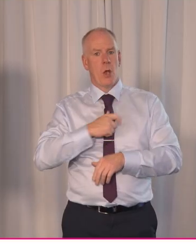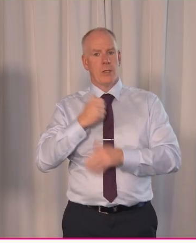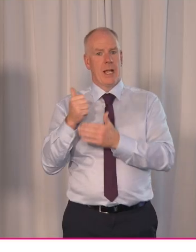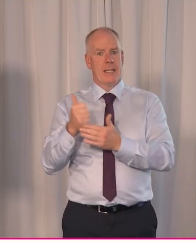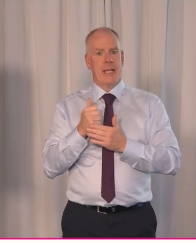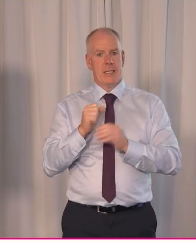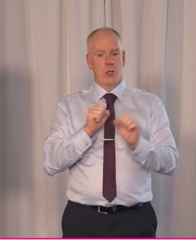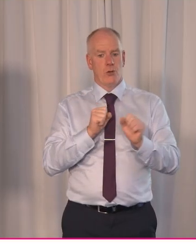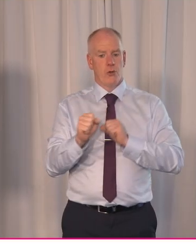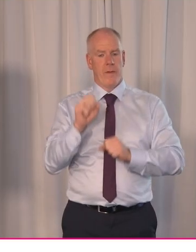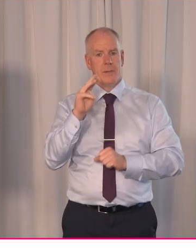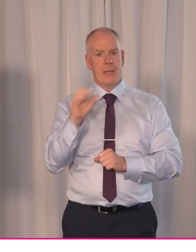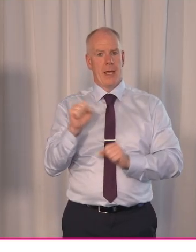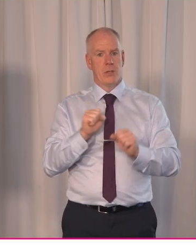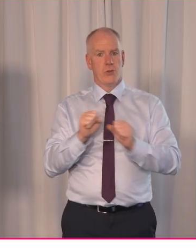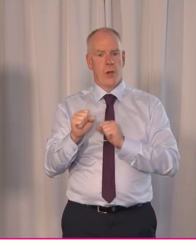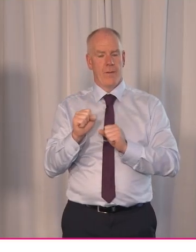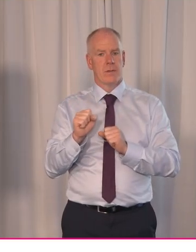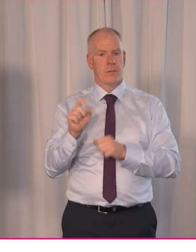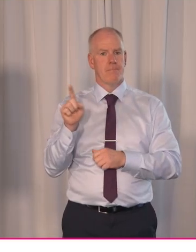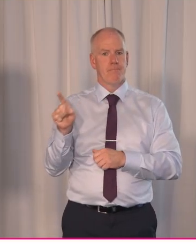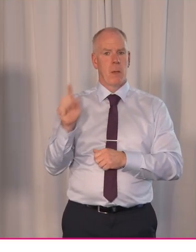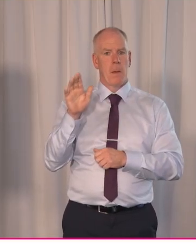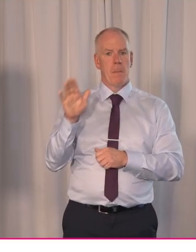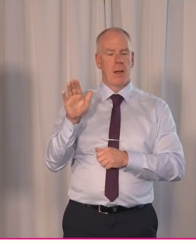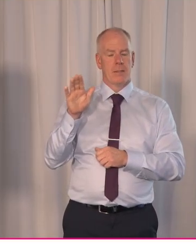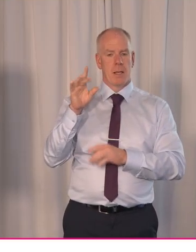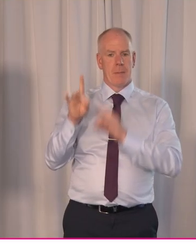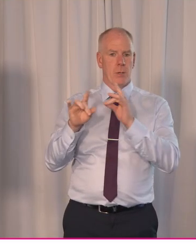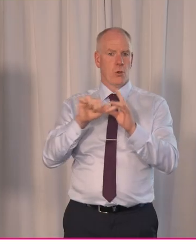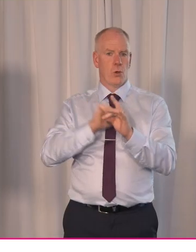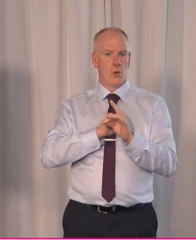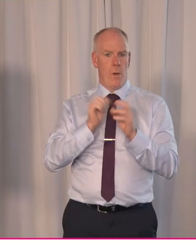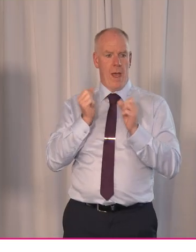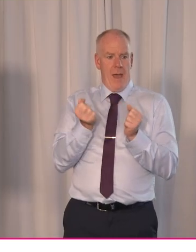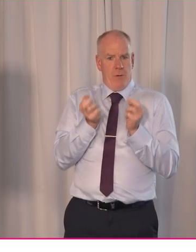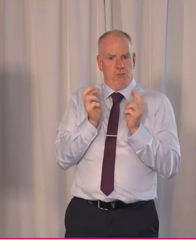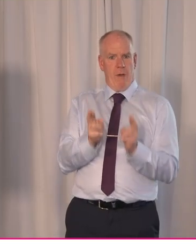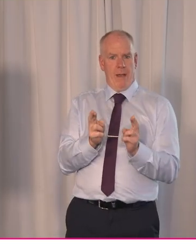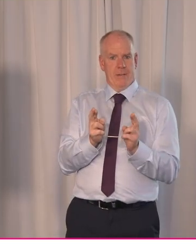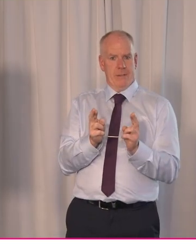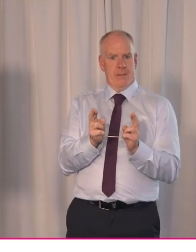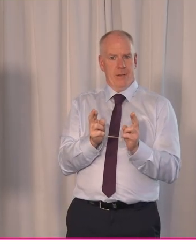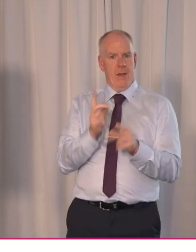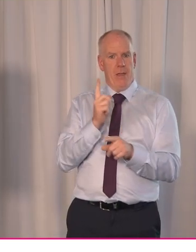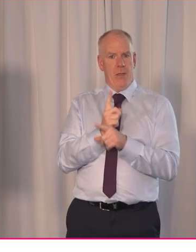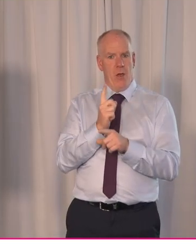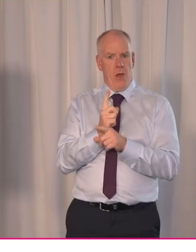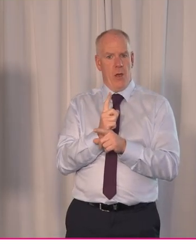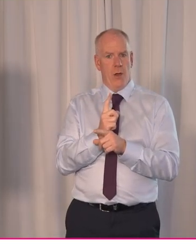services must make sure that we have the right to a